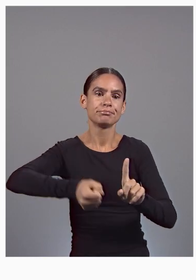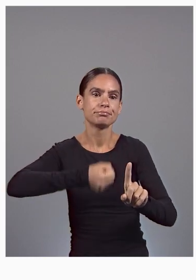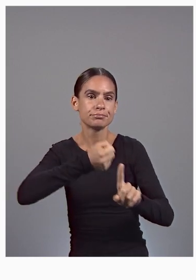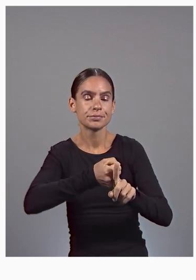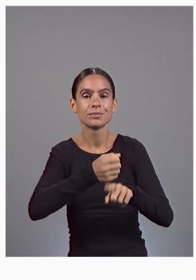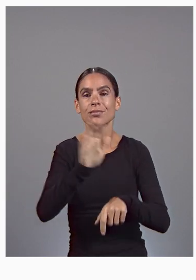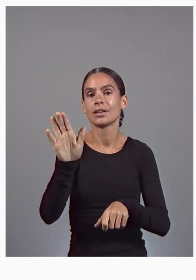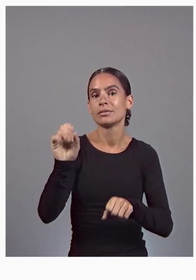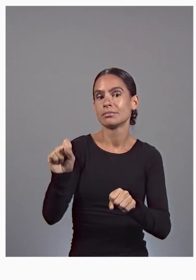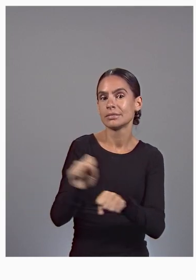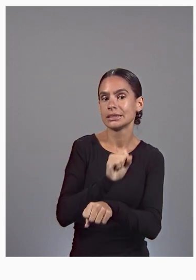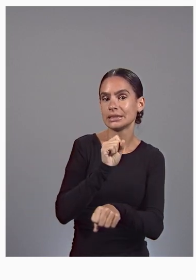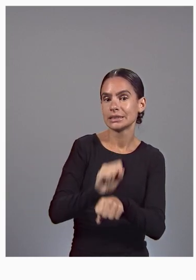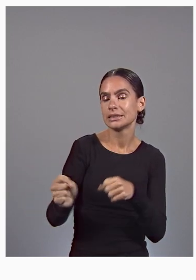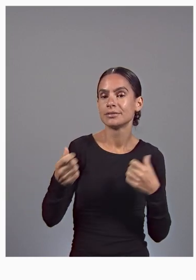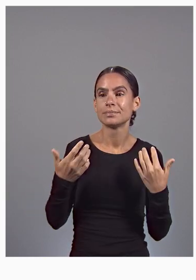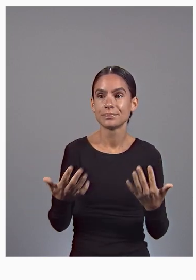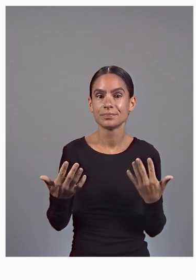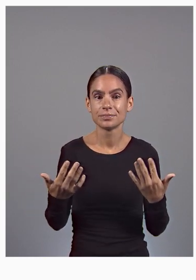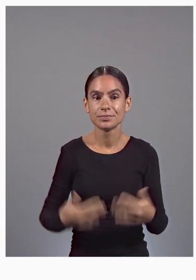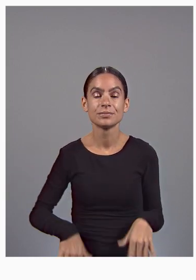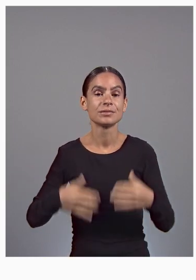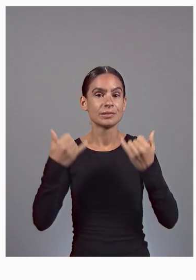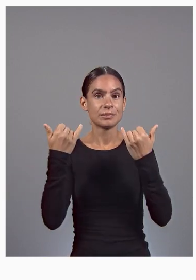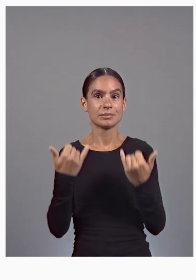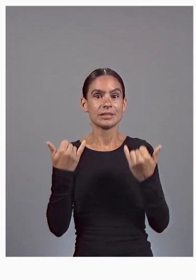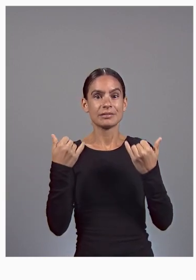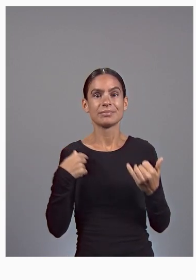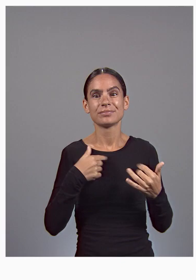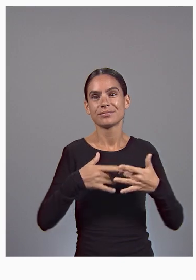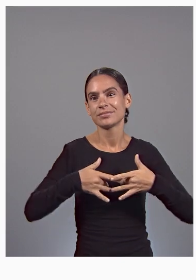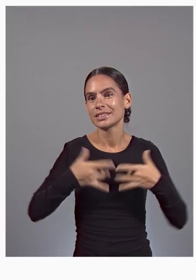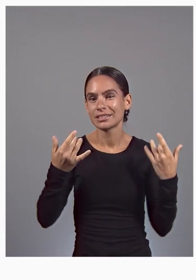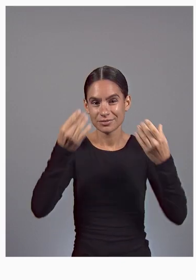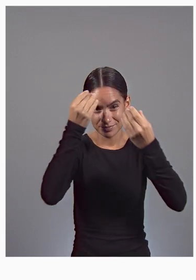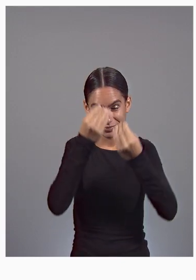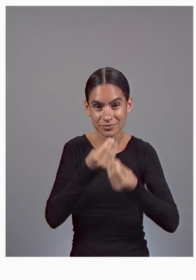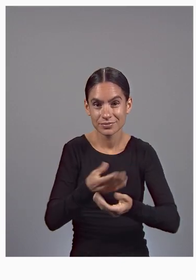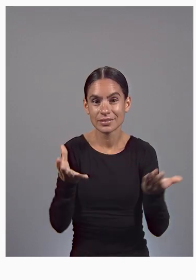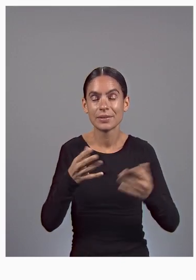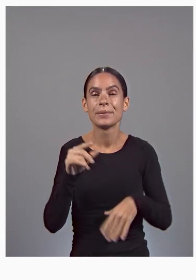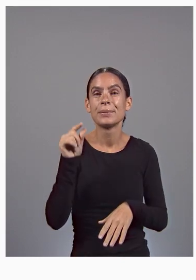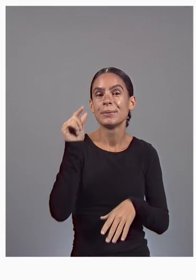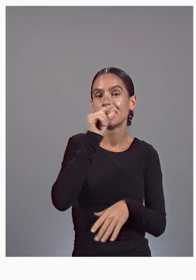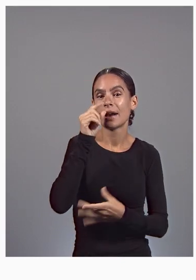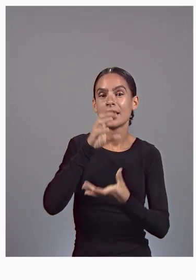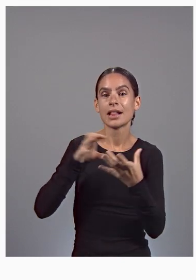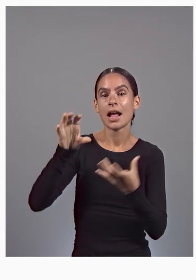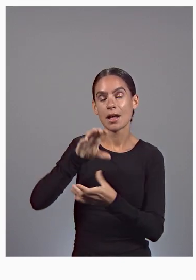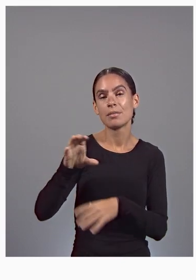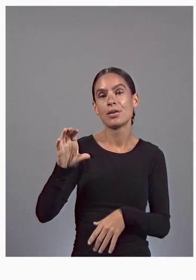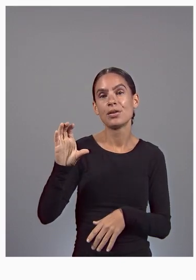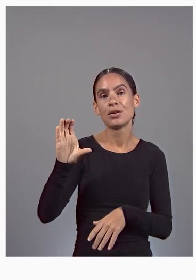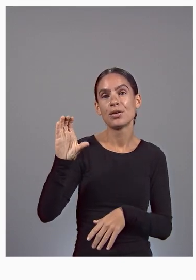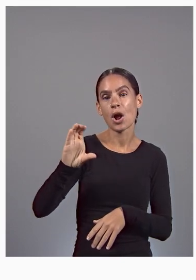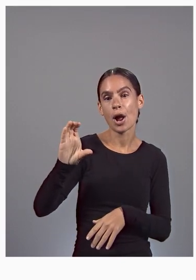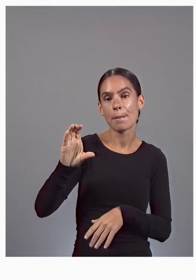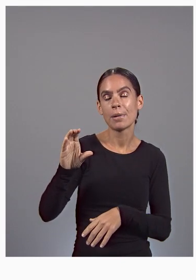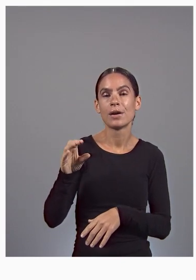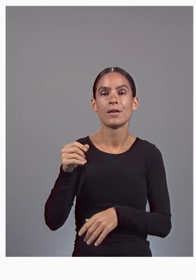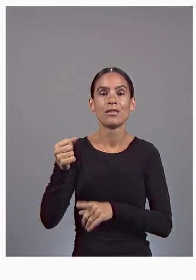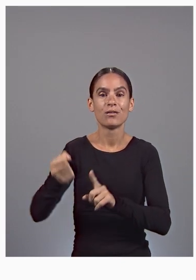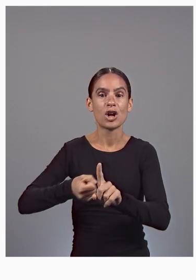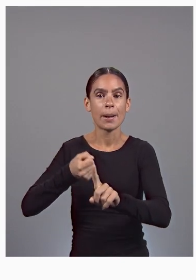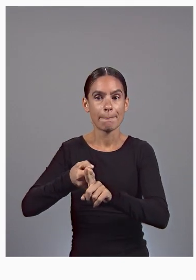of their business. So today, I am excited to announce that Google Cloud Carbon Footprint, which helps